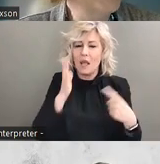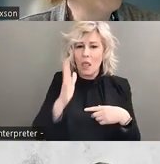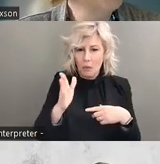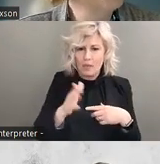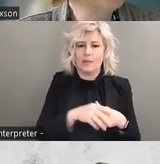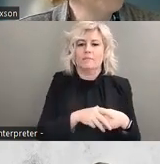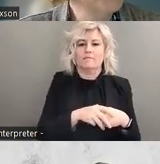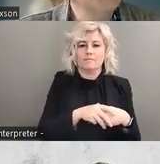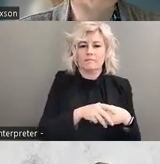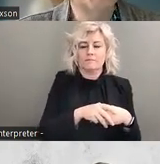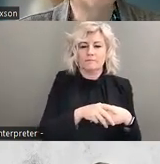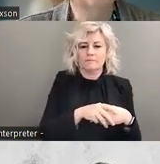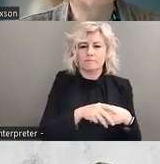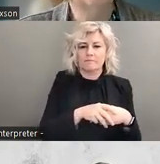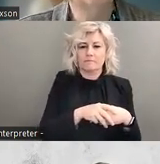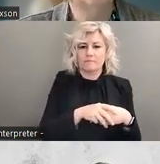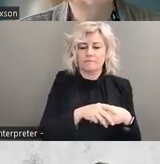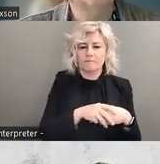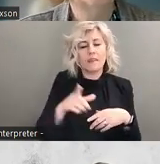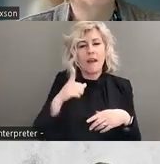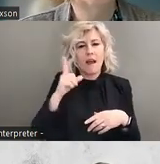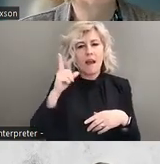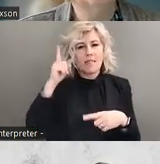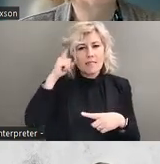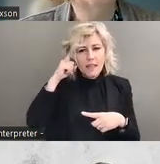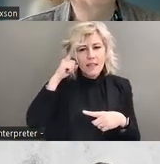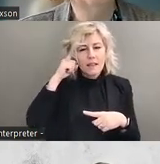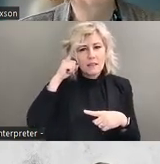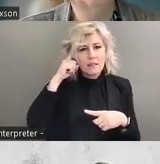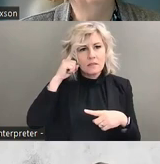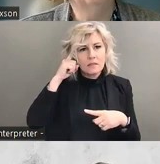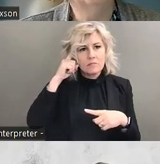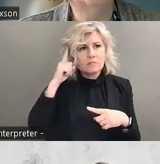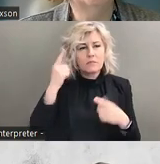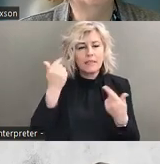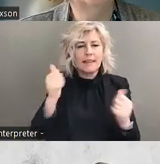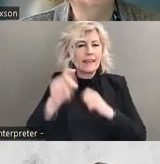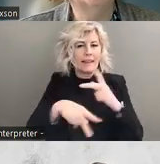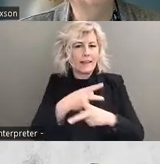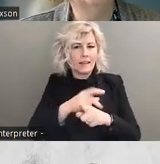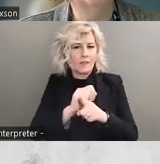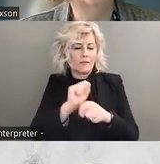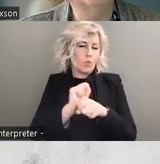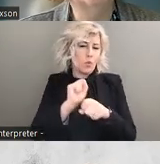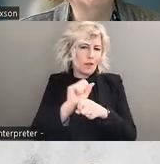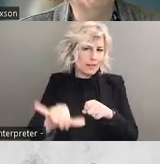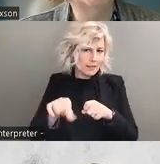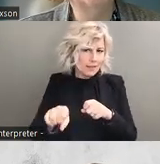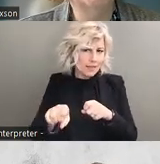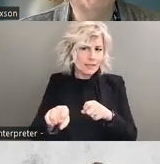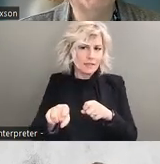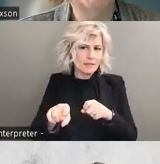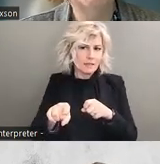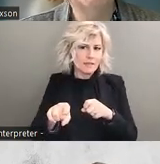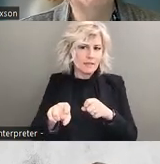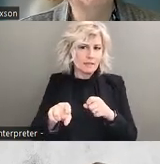And, you know, I think we, in any kind of work like this, it's, you know, leaving